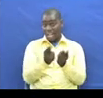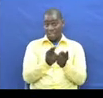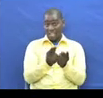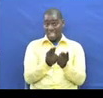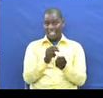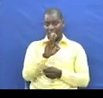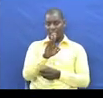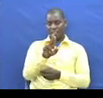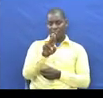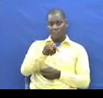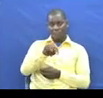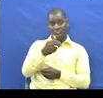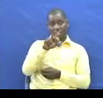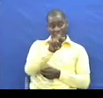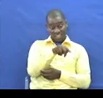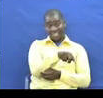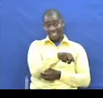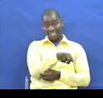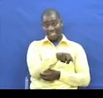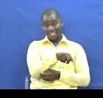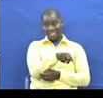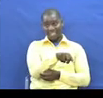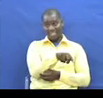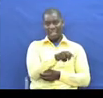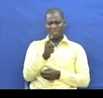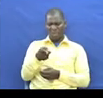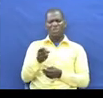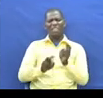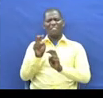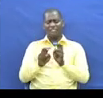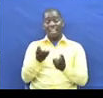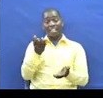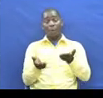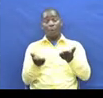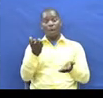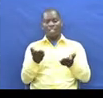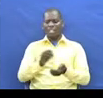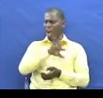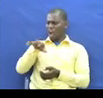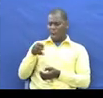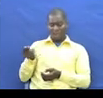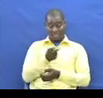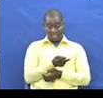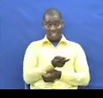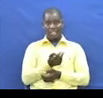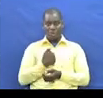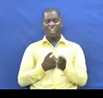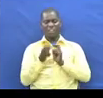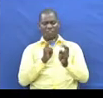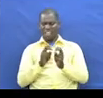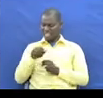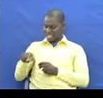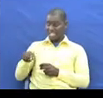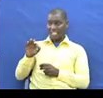function. Is it? Yes, I think even Roman 2 is a function. Let us have a look on it. The first entry.